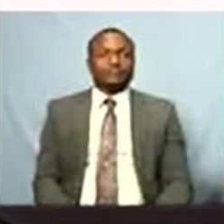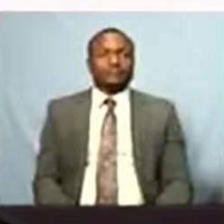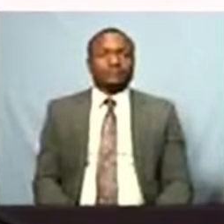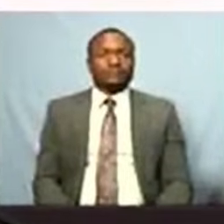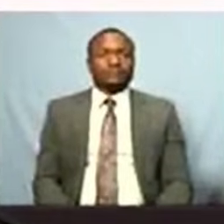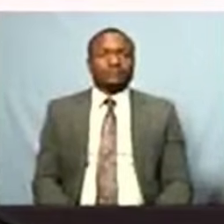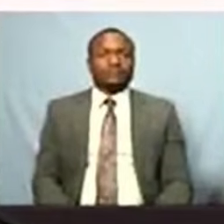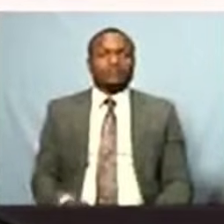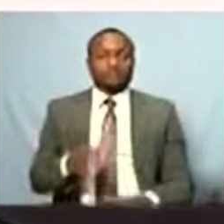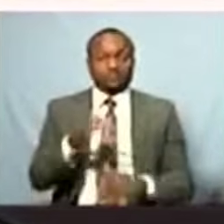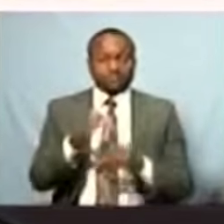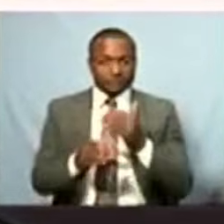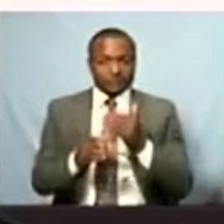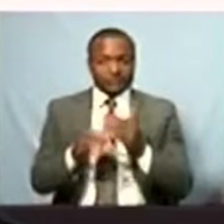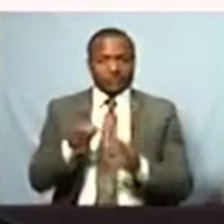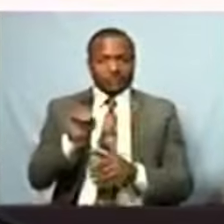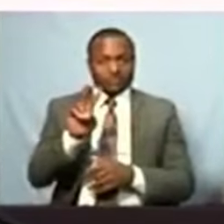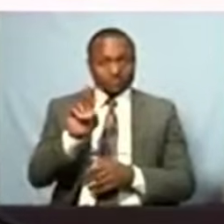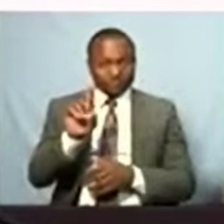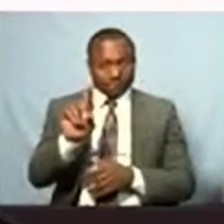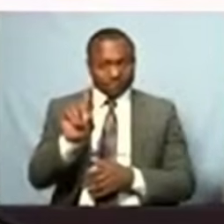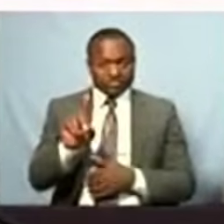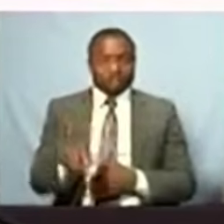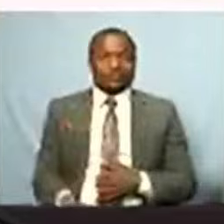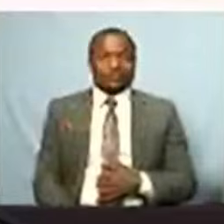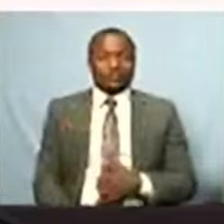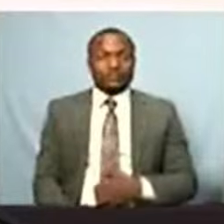With regard to clause 21,